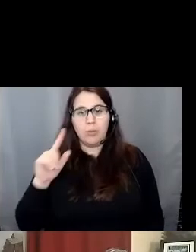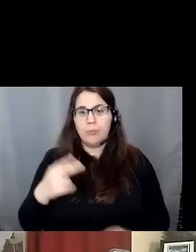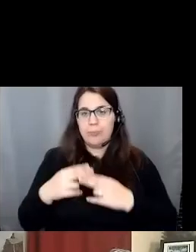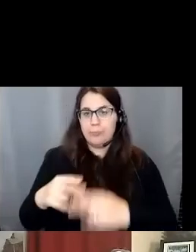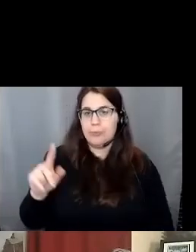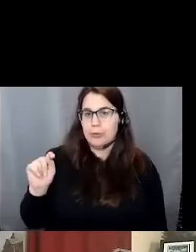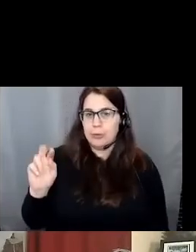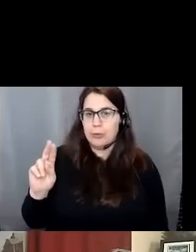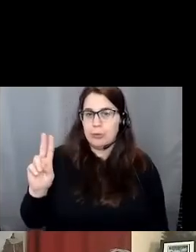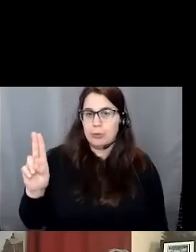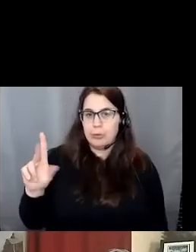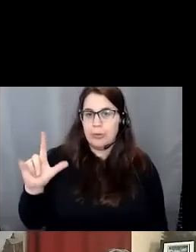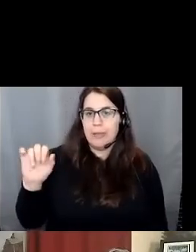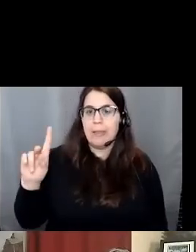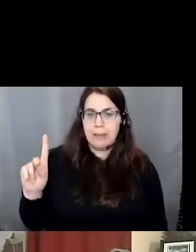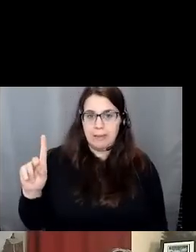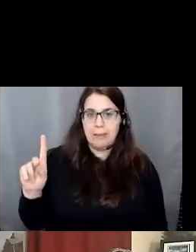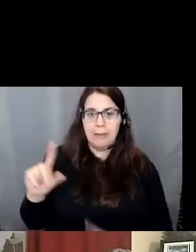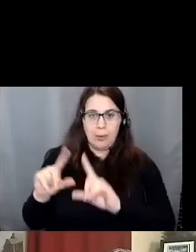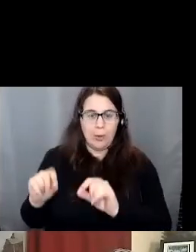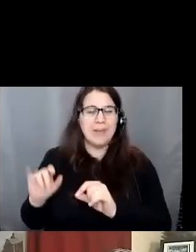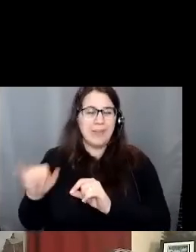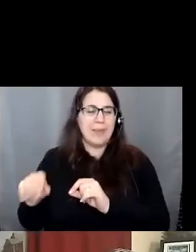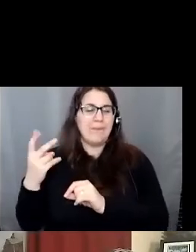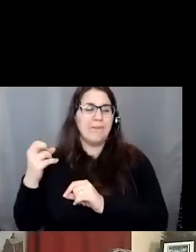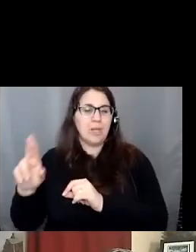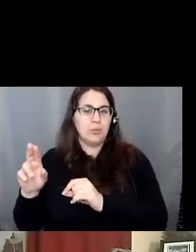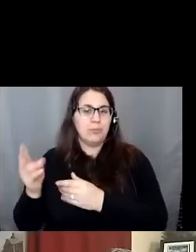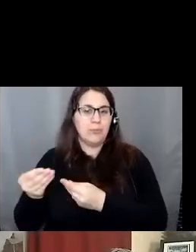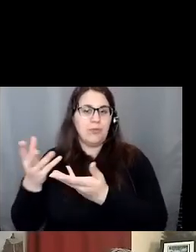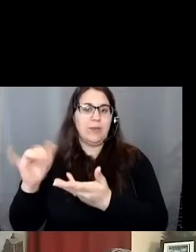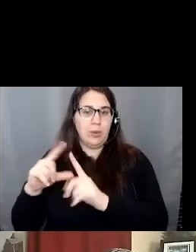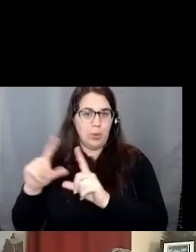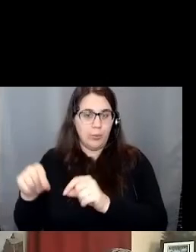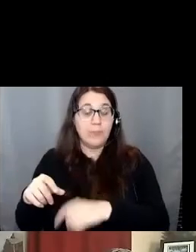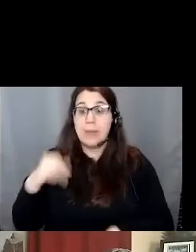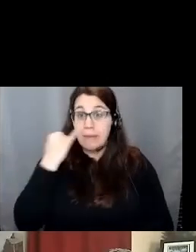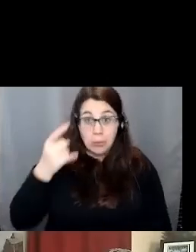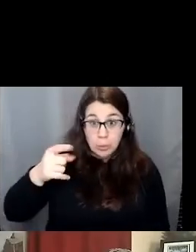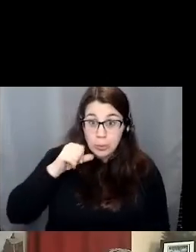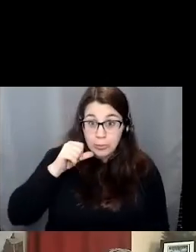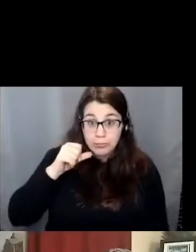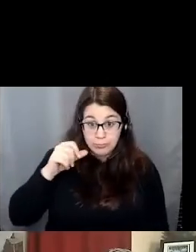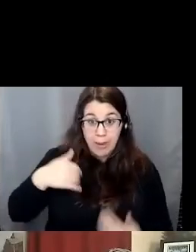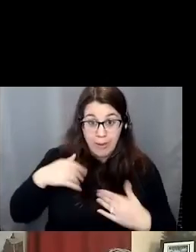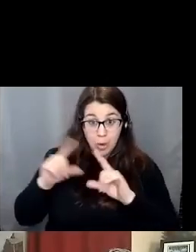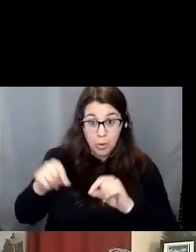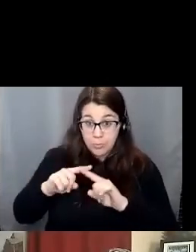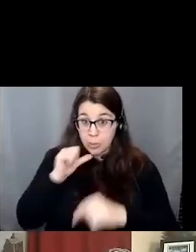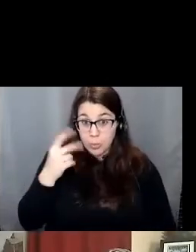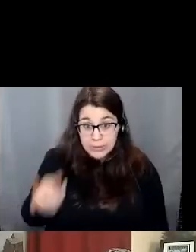that provides that particular card. If you did have a card, which is not shown here, then it would have a link